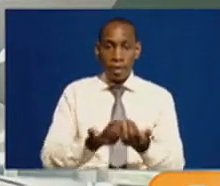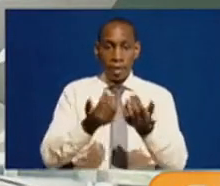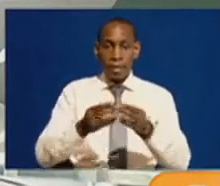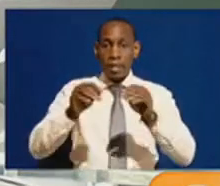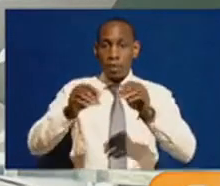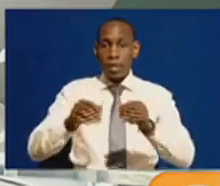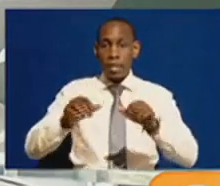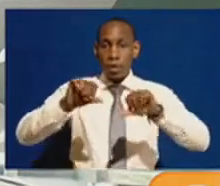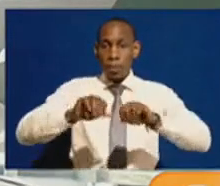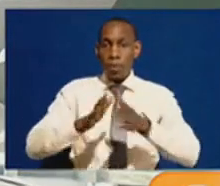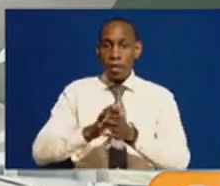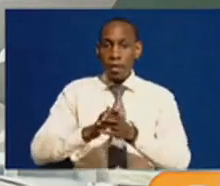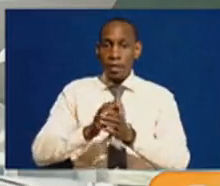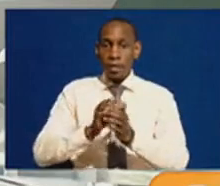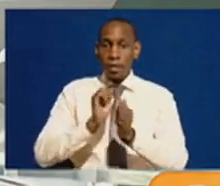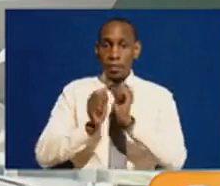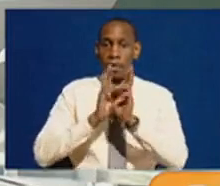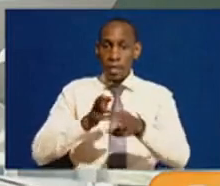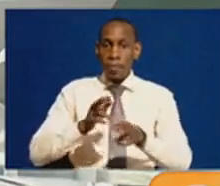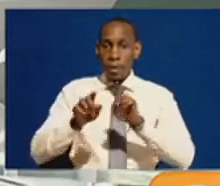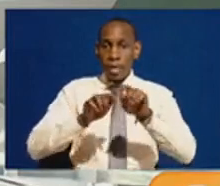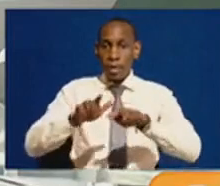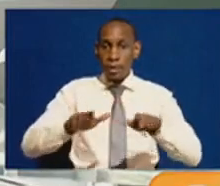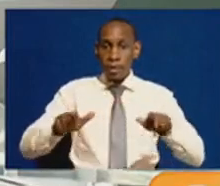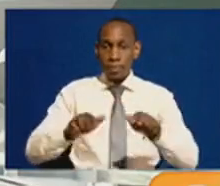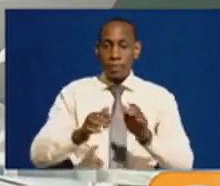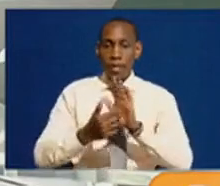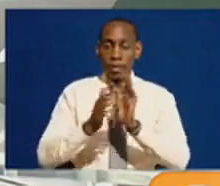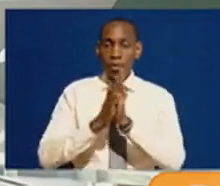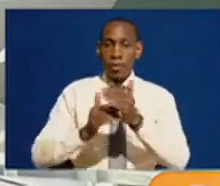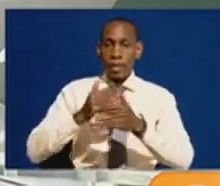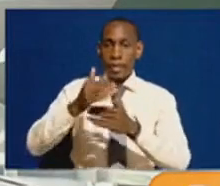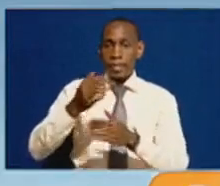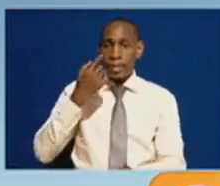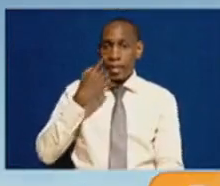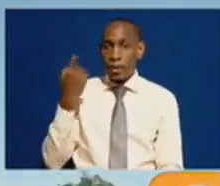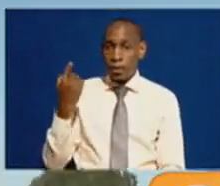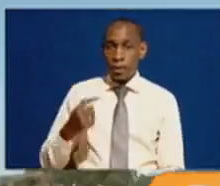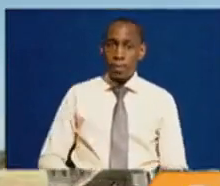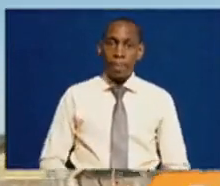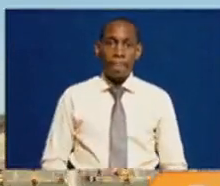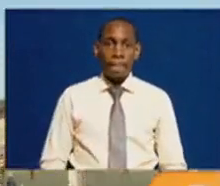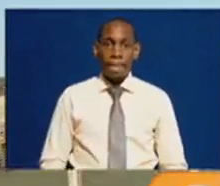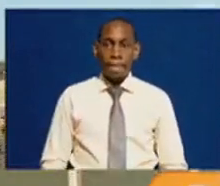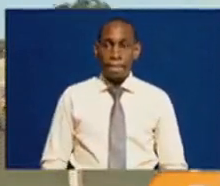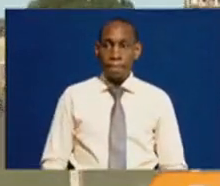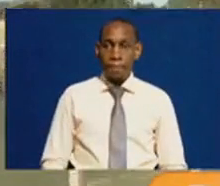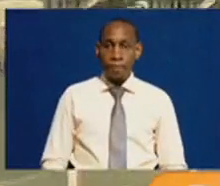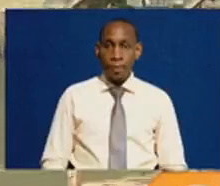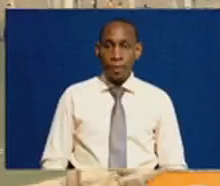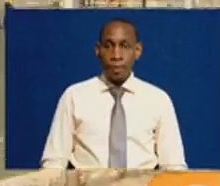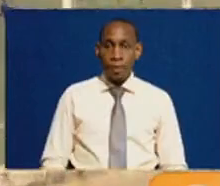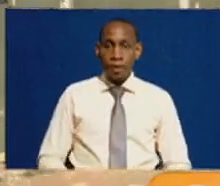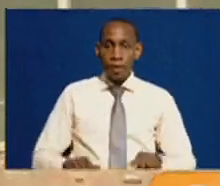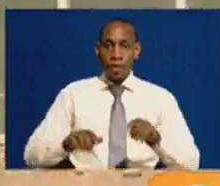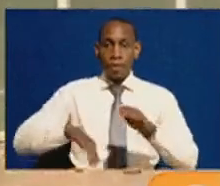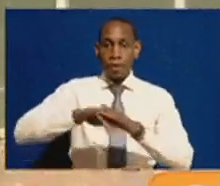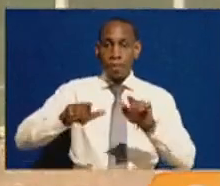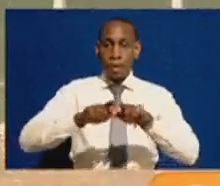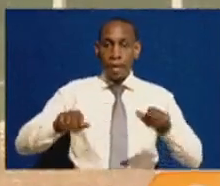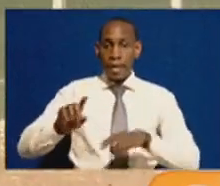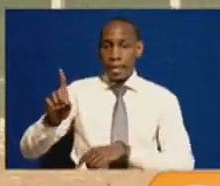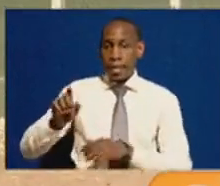Our sports reporter Luqman Mahmoud toured the facility and filed the following story. It is a famous football ground in